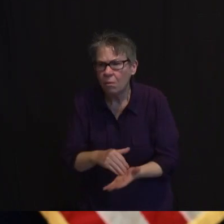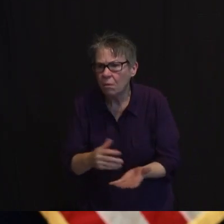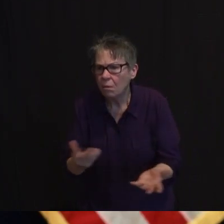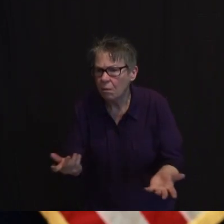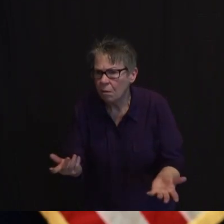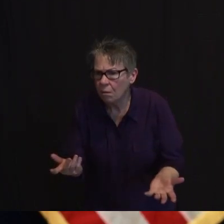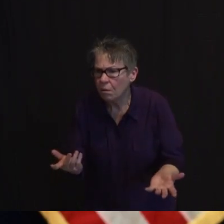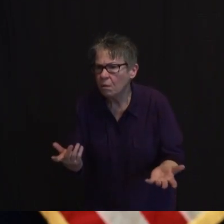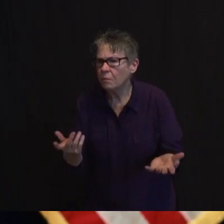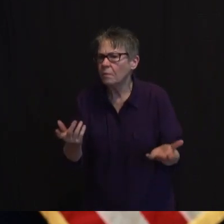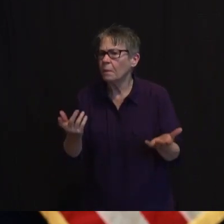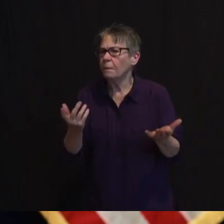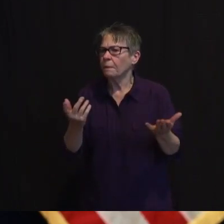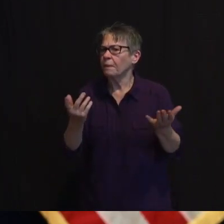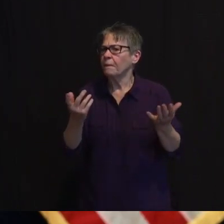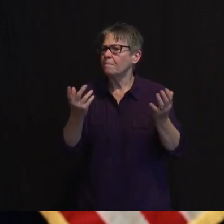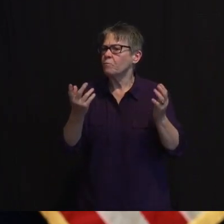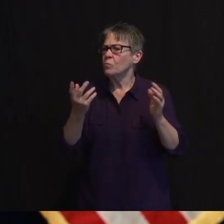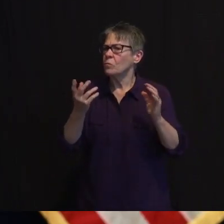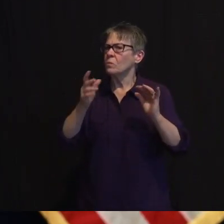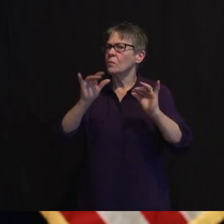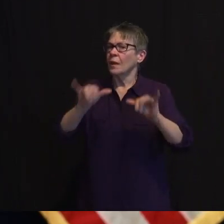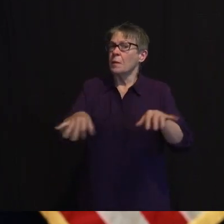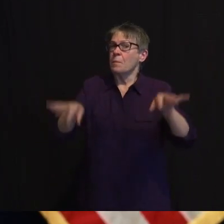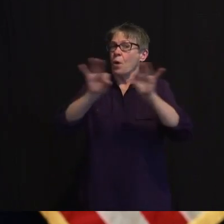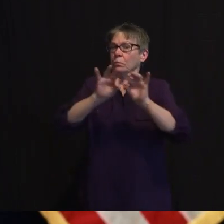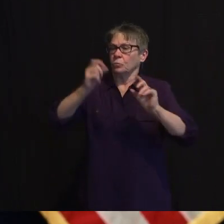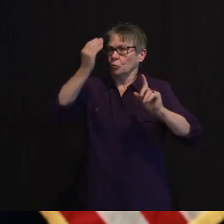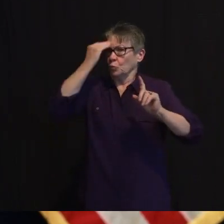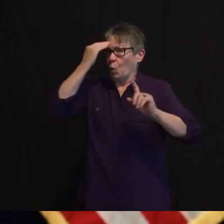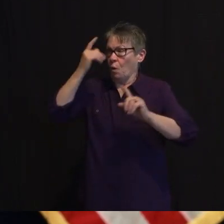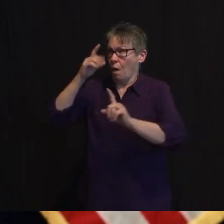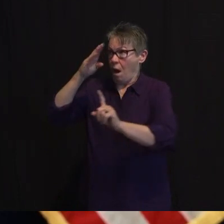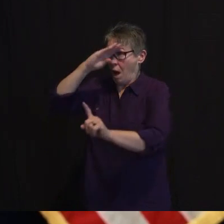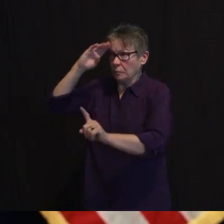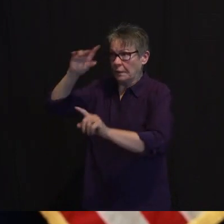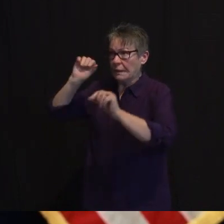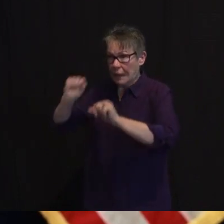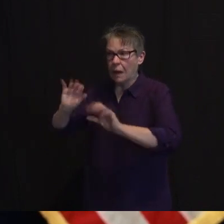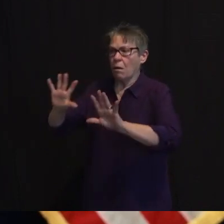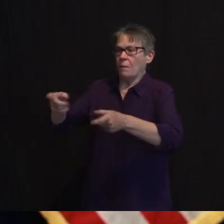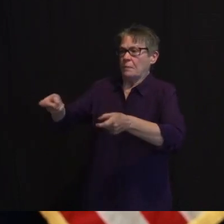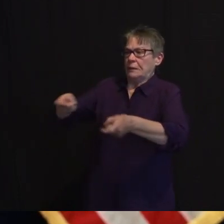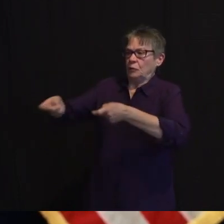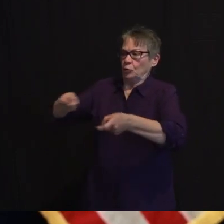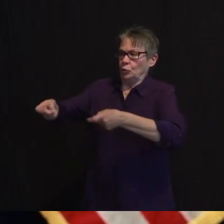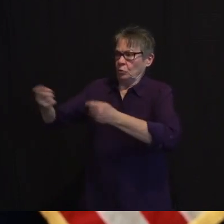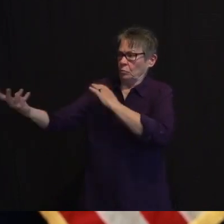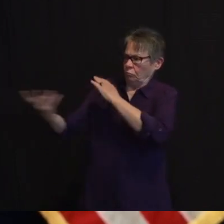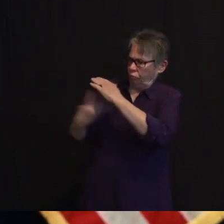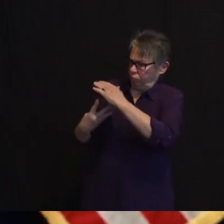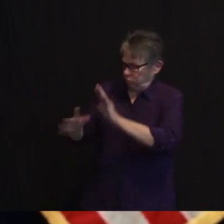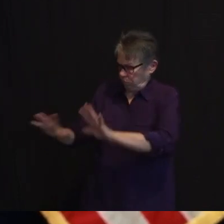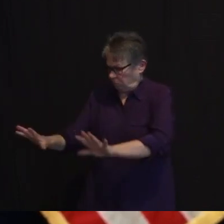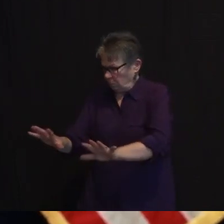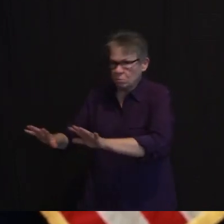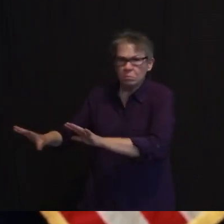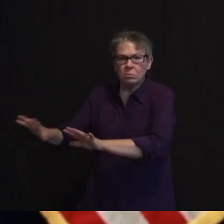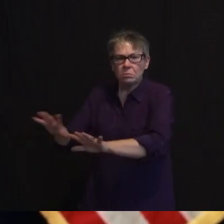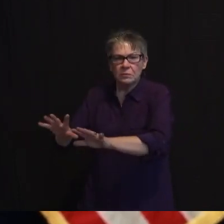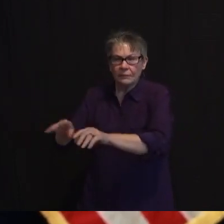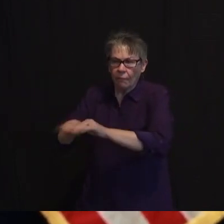House talking with their team on this exact topic, and my guess is there'll be more of that. Please. If I may just follow.